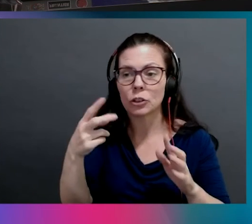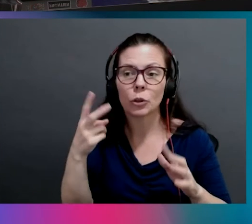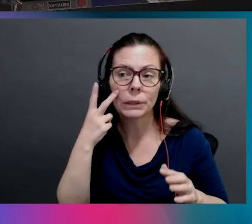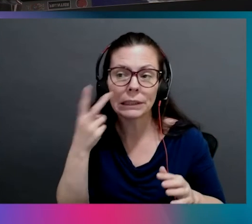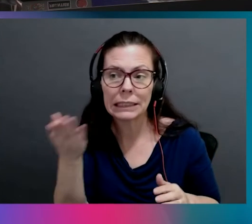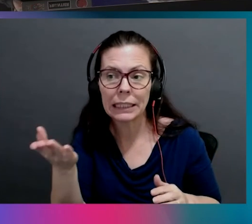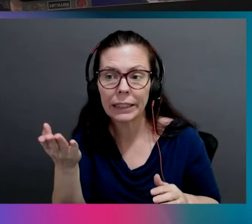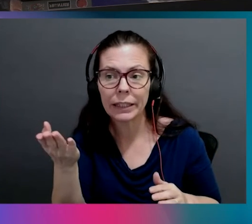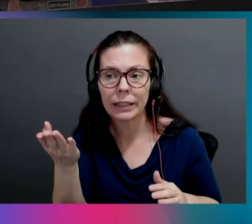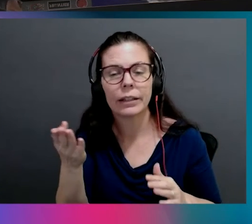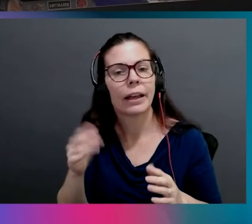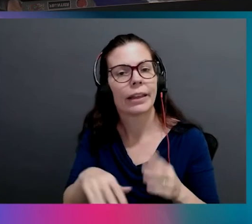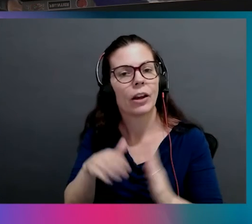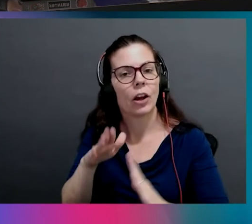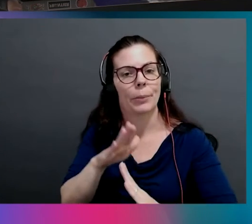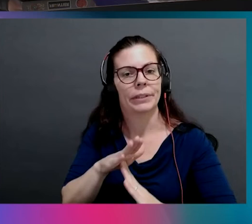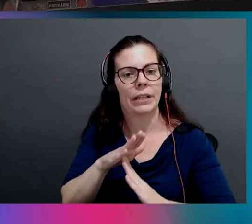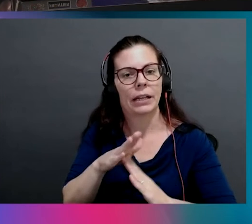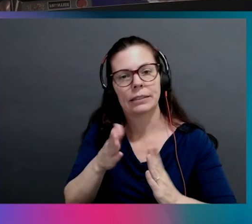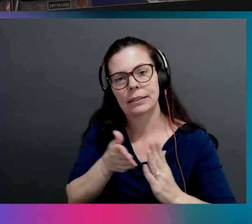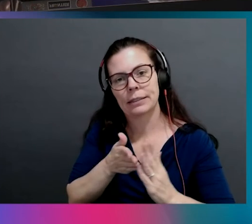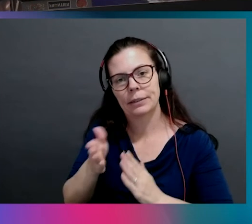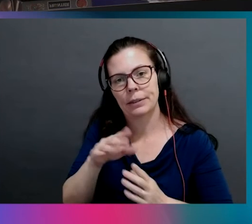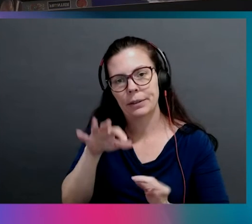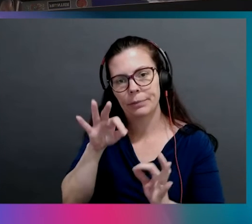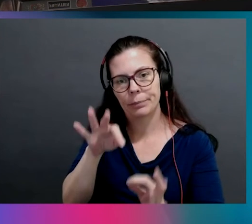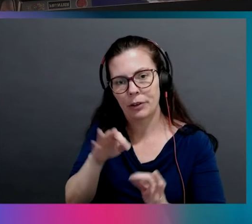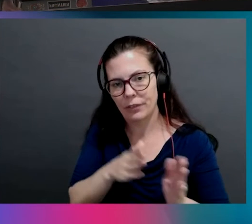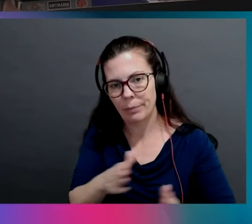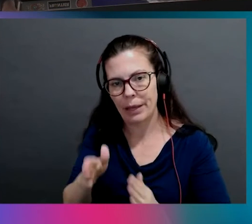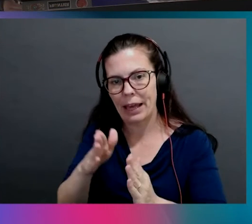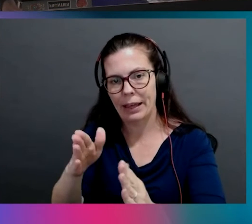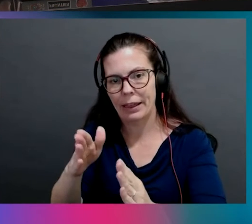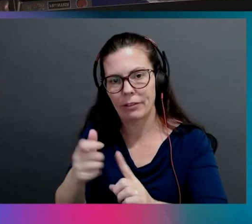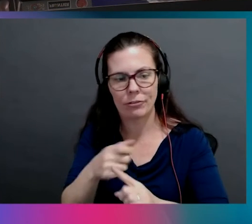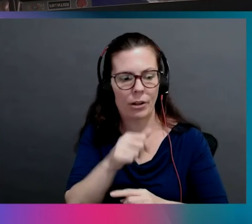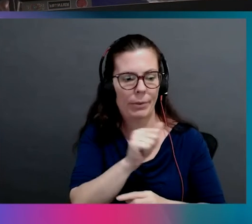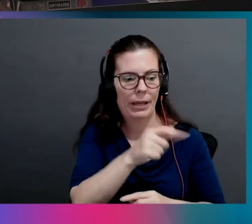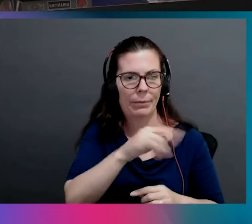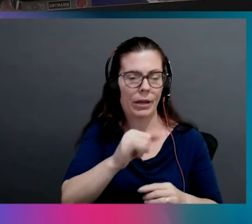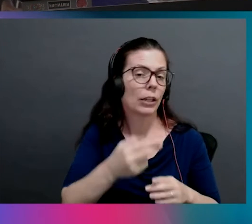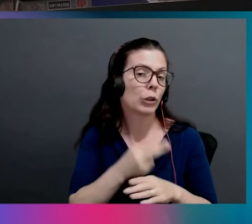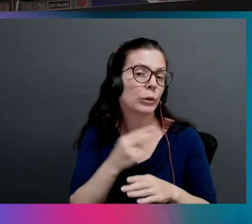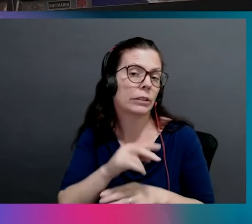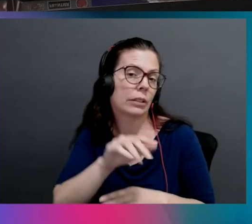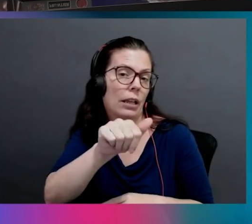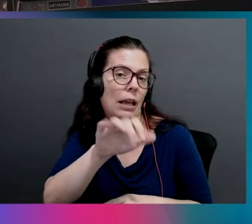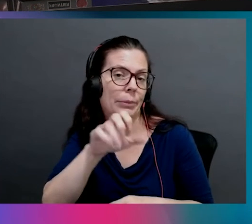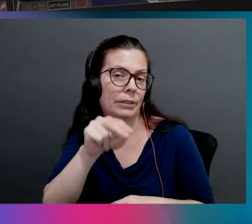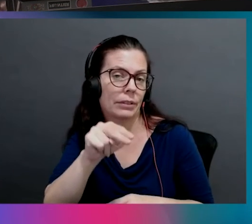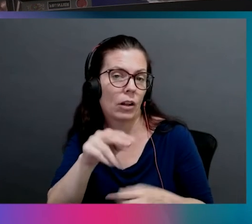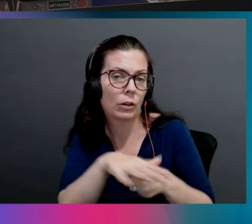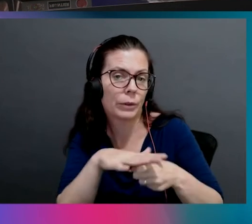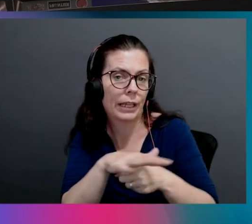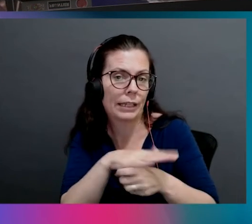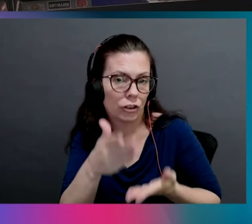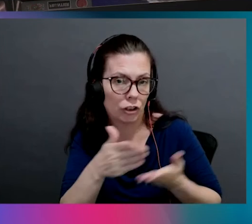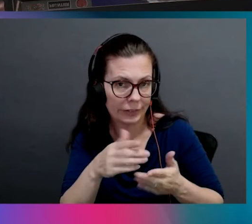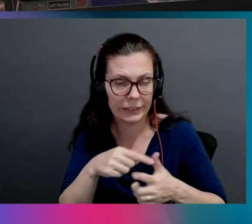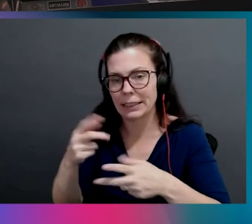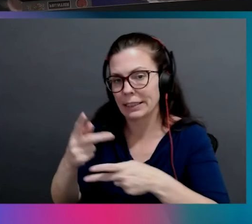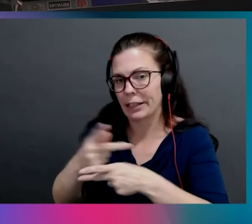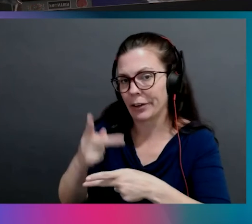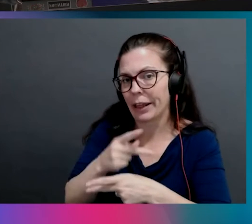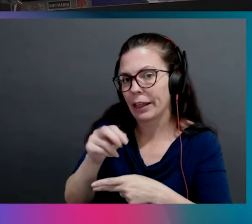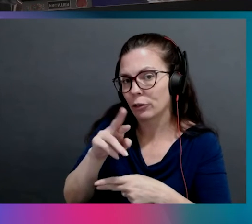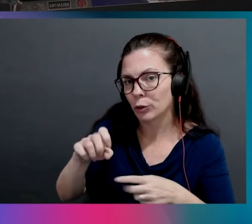the optimized path from the API that's using Amazon Location Service, calculate route matrix, and calculate